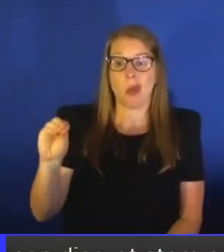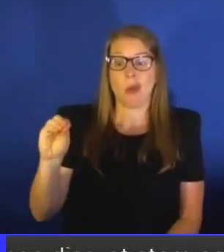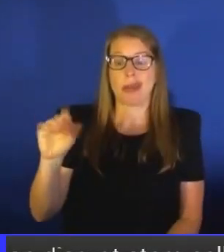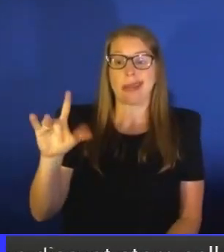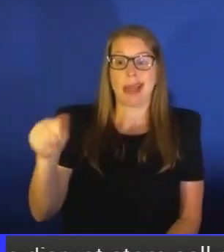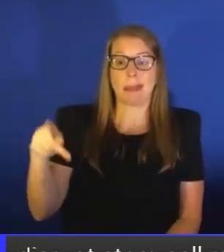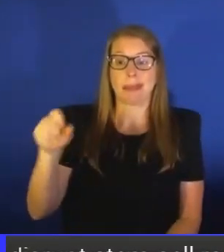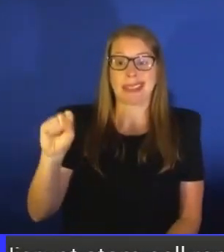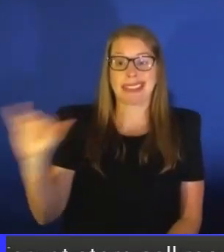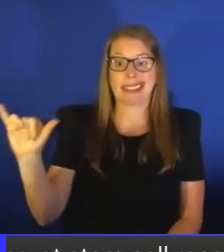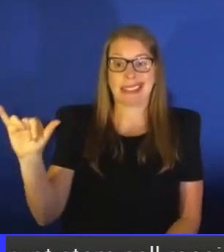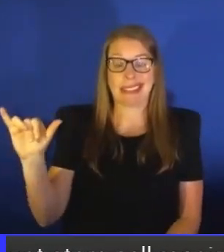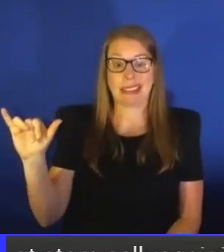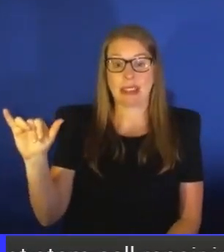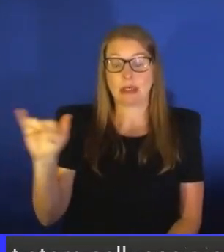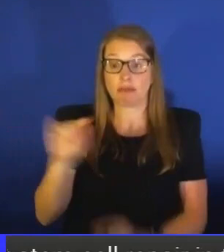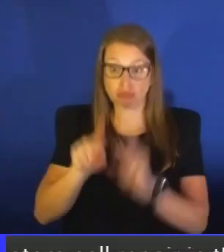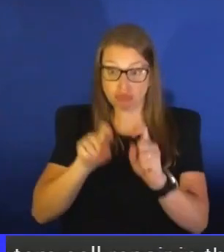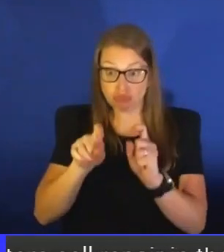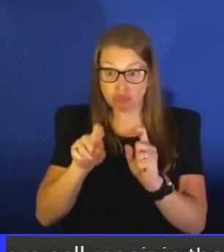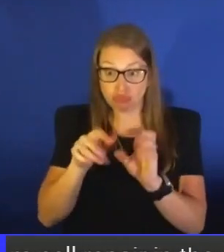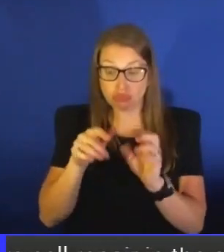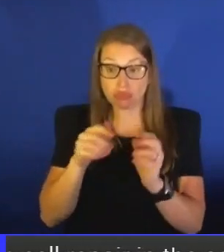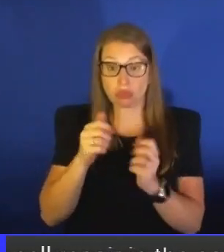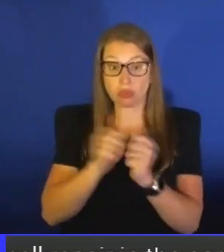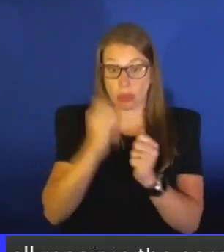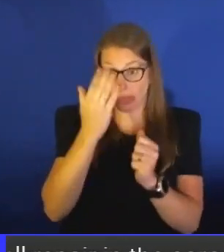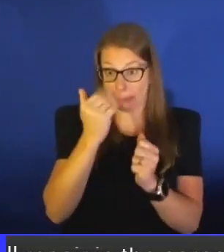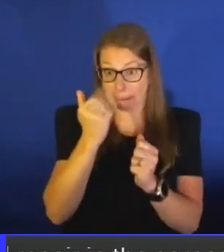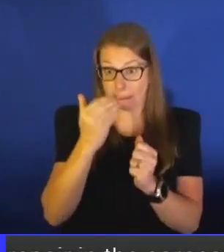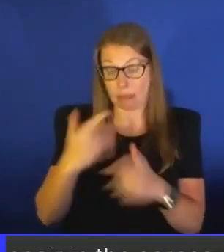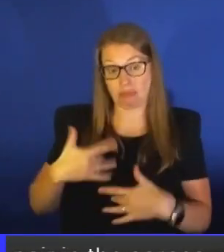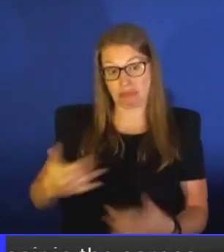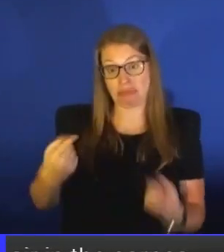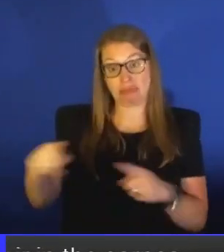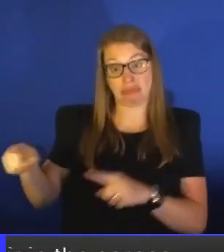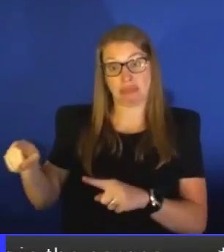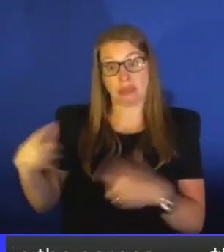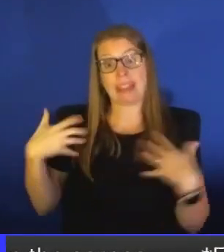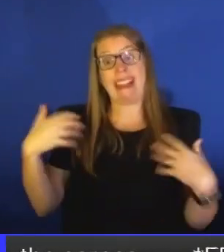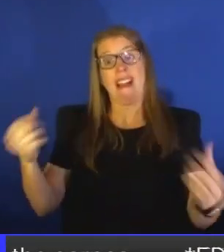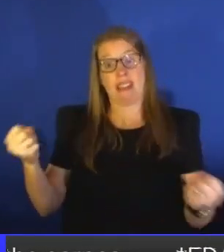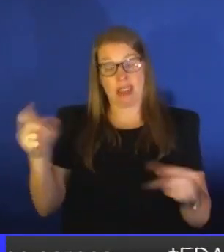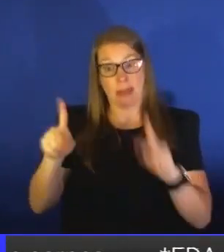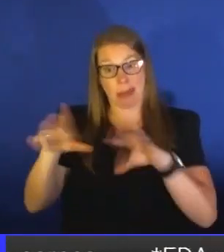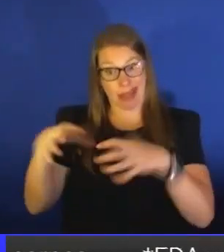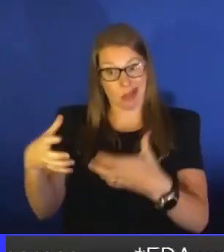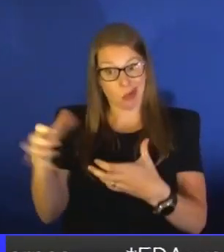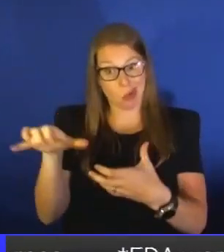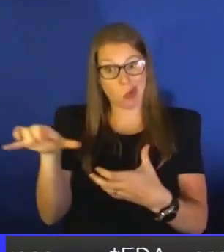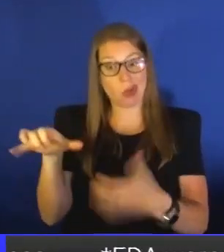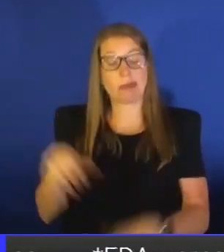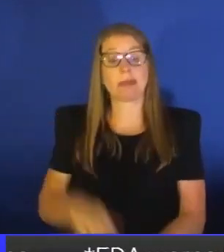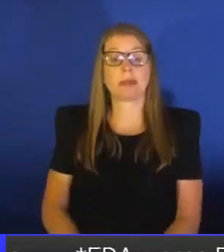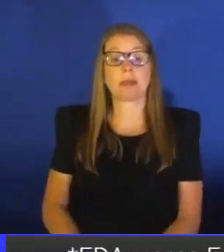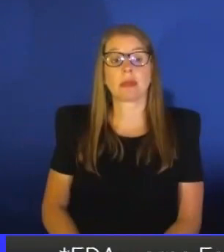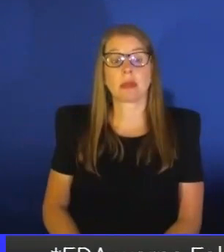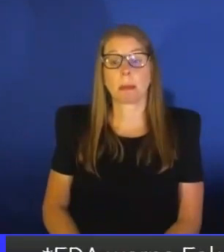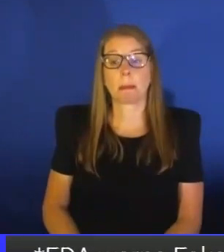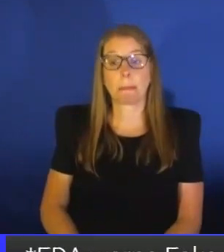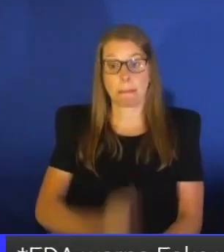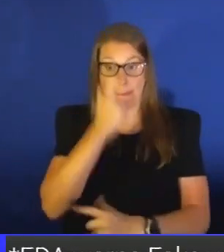about other questions of sleepiness, but it occurs very commonly in the healthy population. The kind of interesting thing about this is that